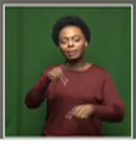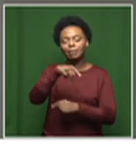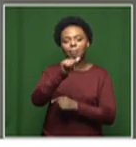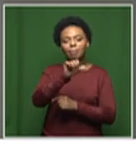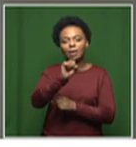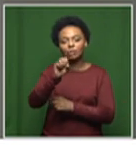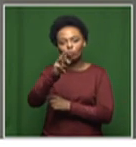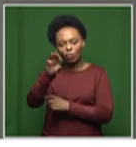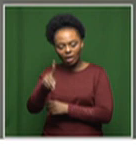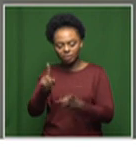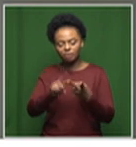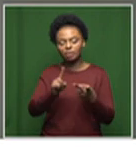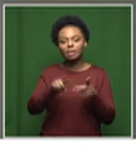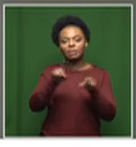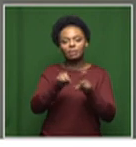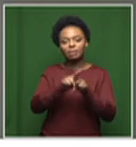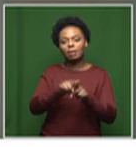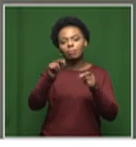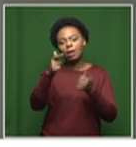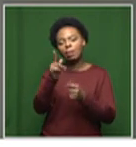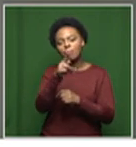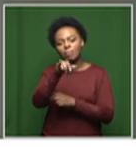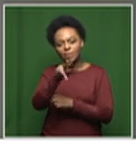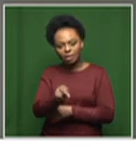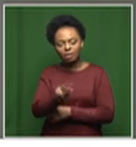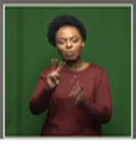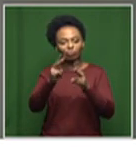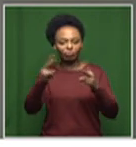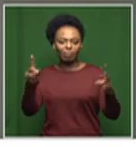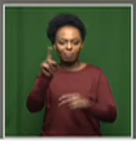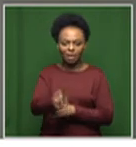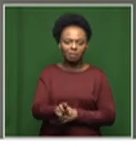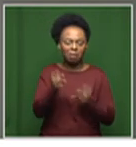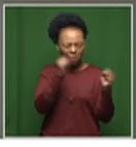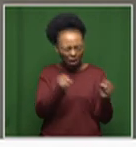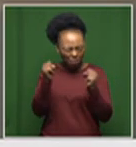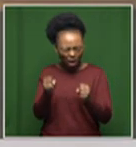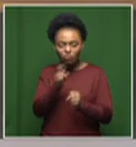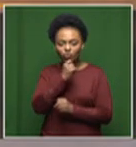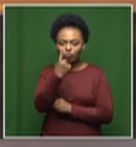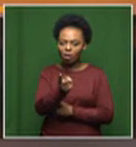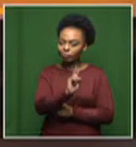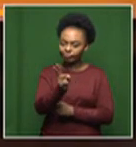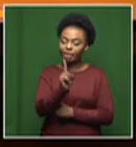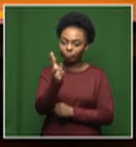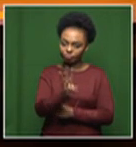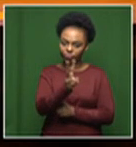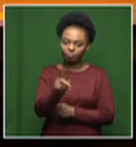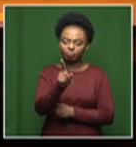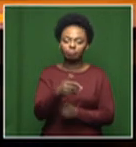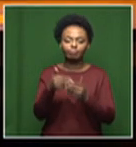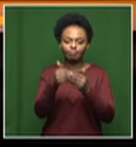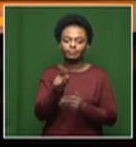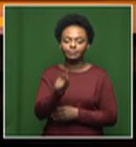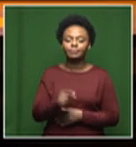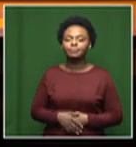then to use it on all of the other accounts that that consumer has. Now, the PINs and the two-step authentications are known